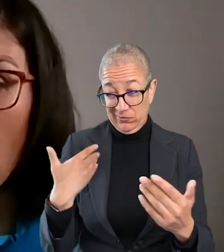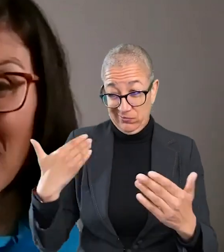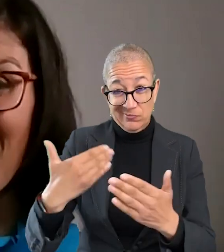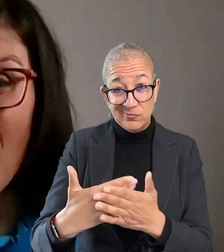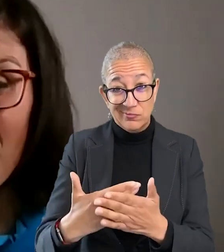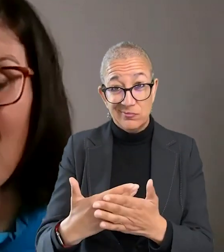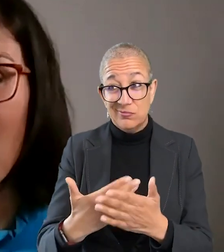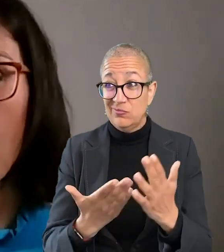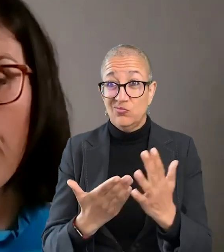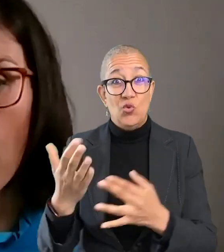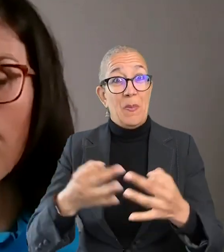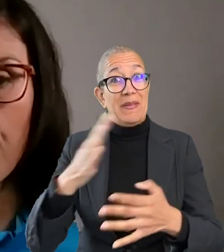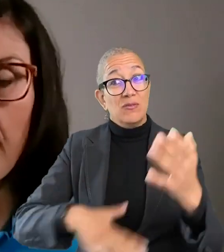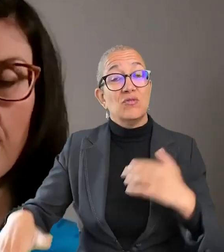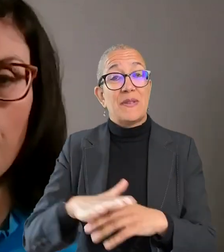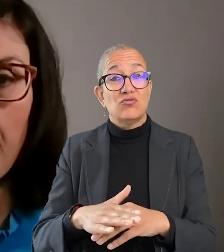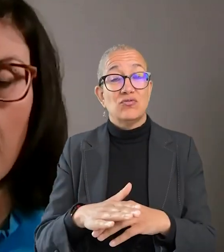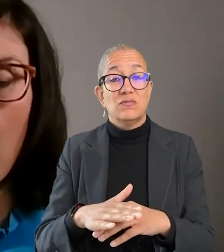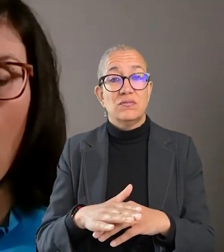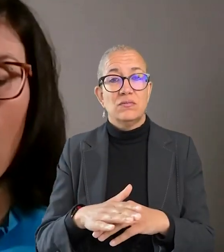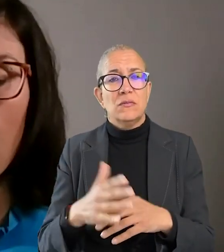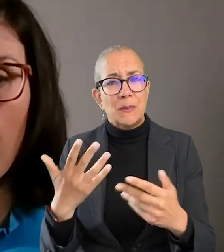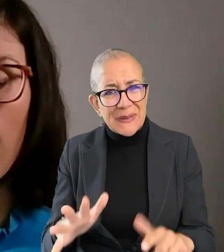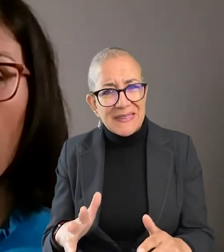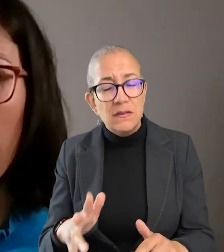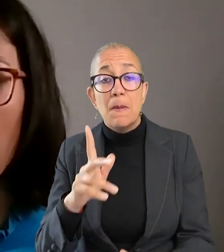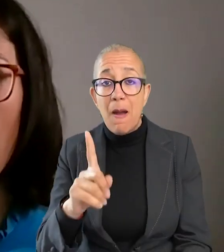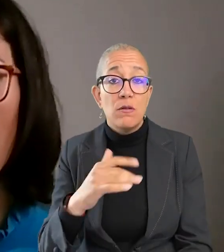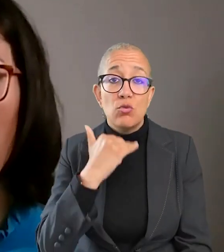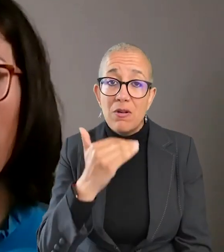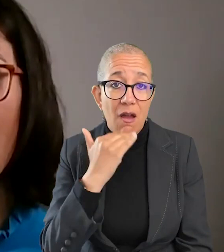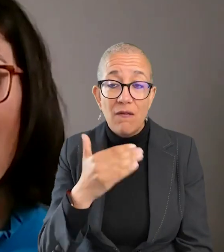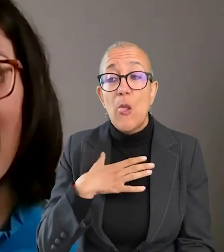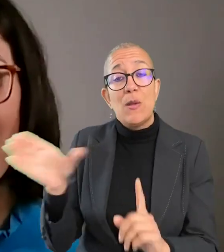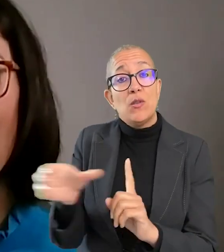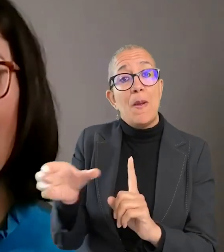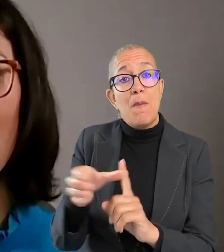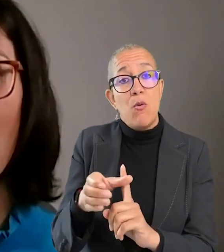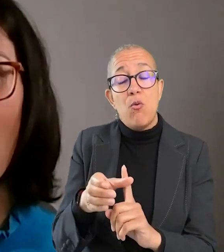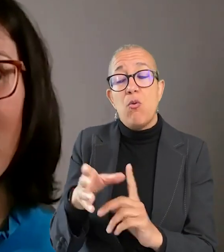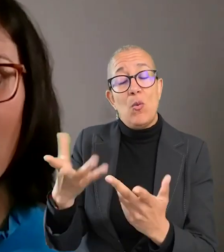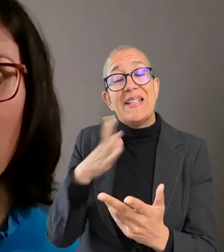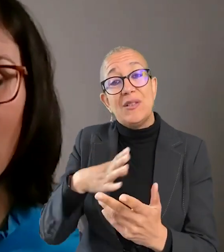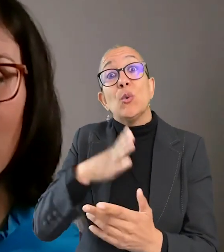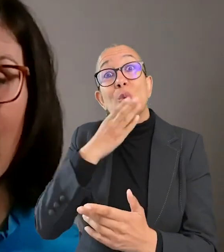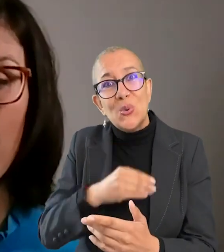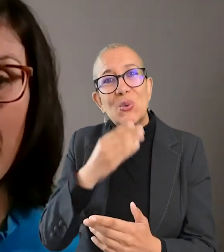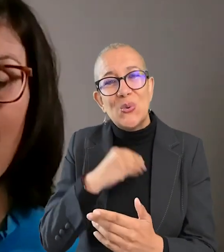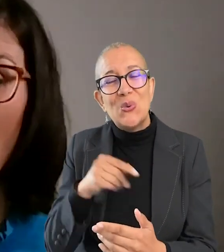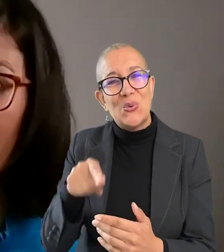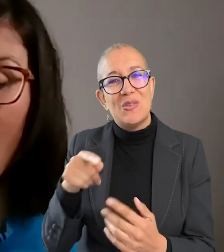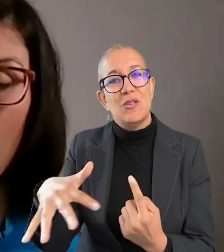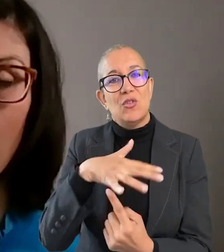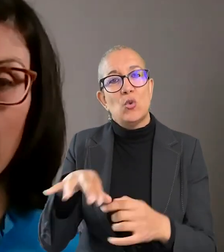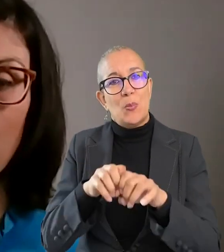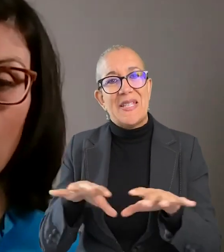it's not enough. We also need to be employing social media and learning actually from the way that other parties campaign